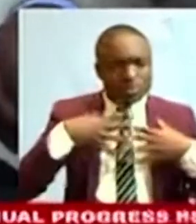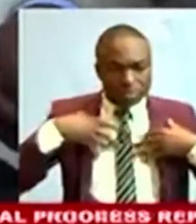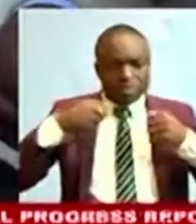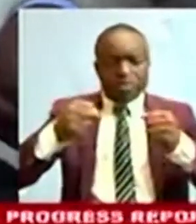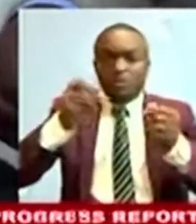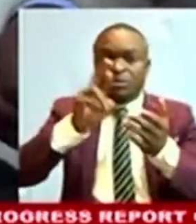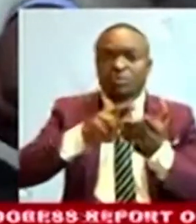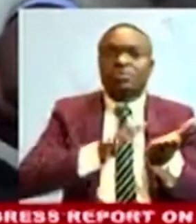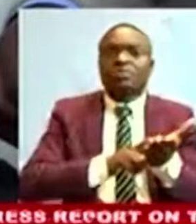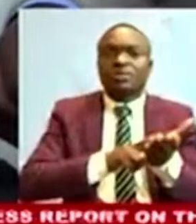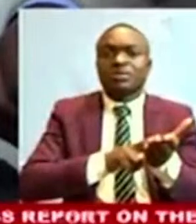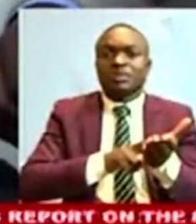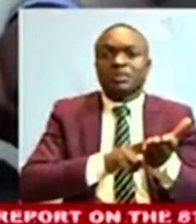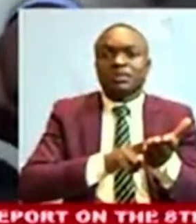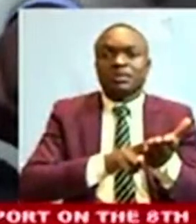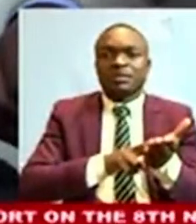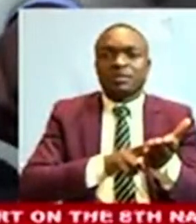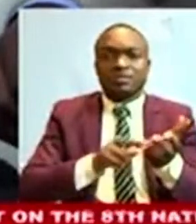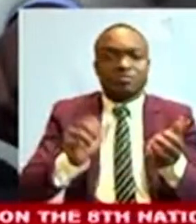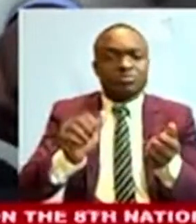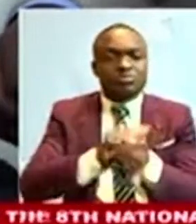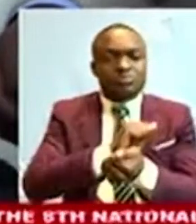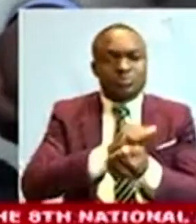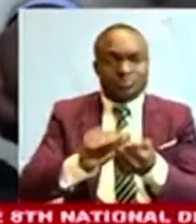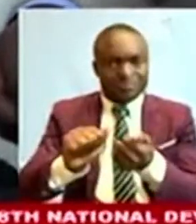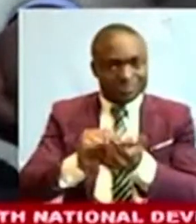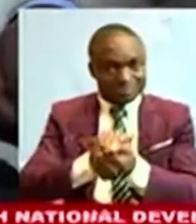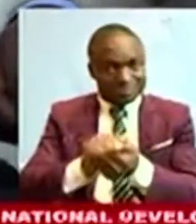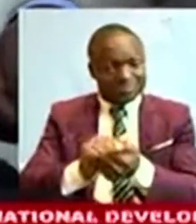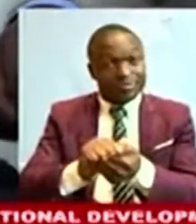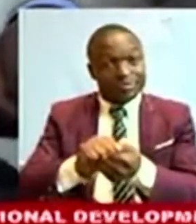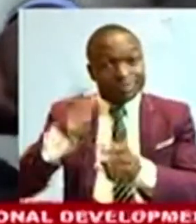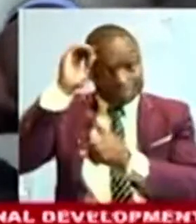disorders. The target was